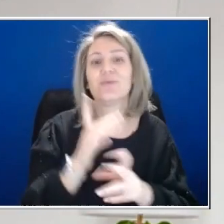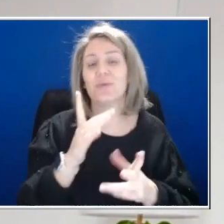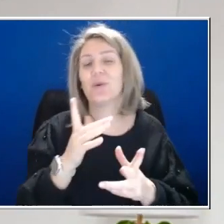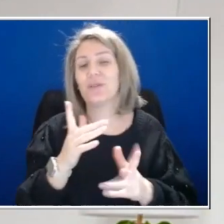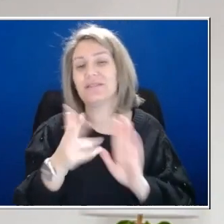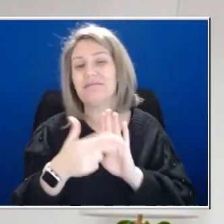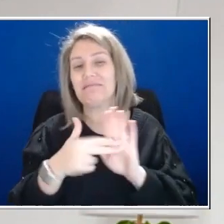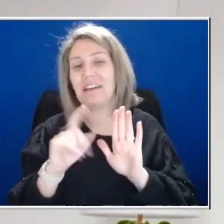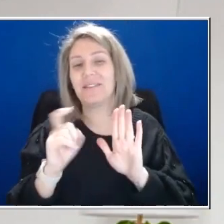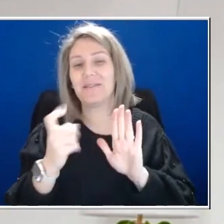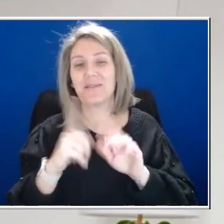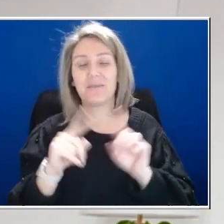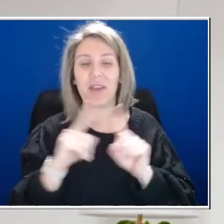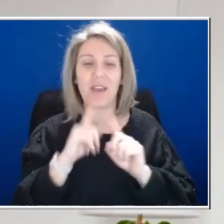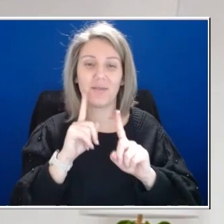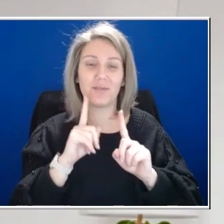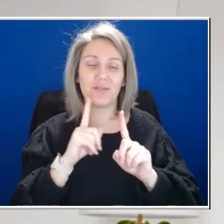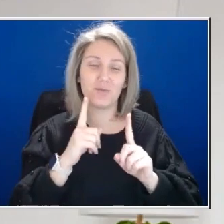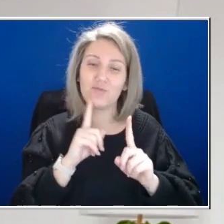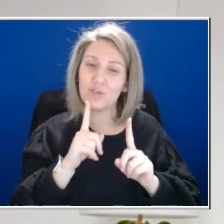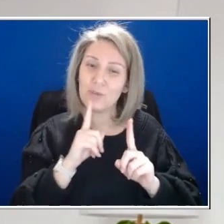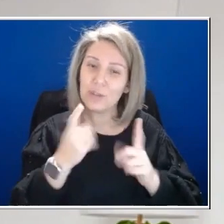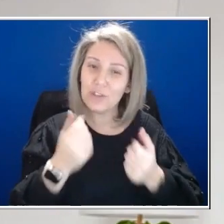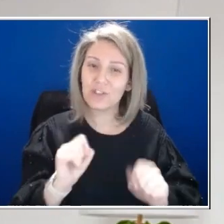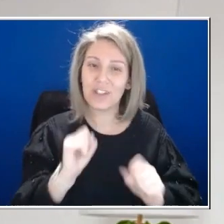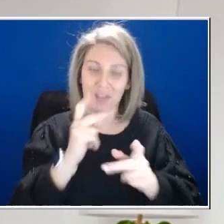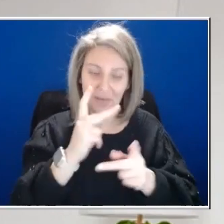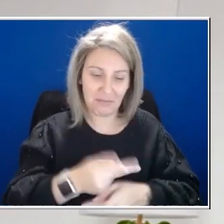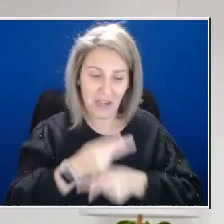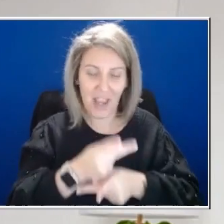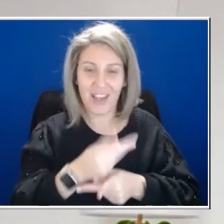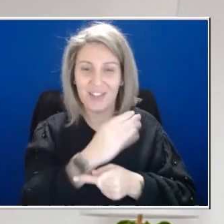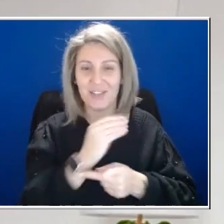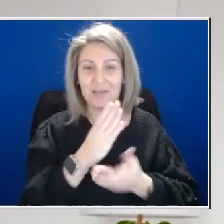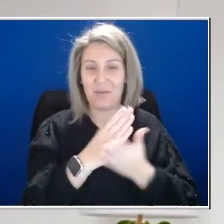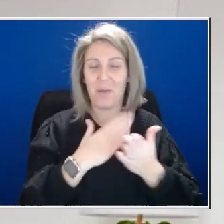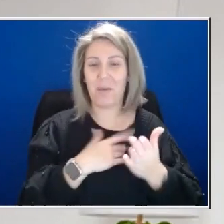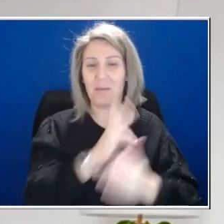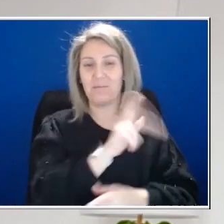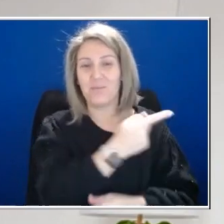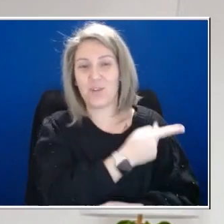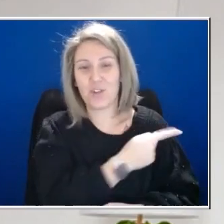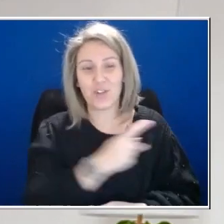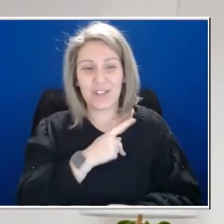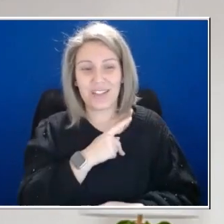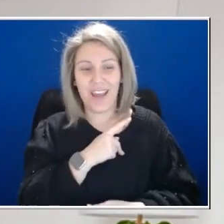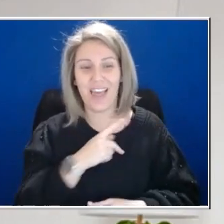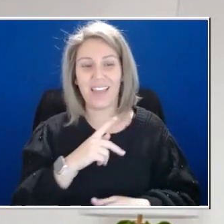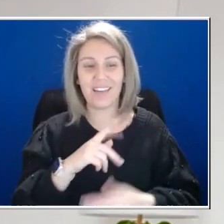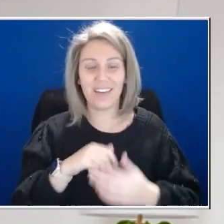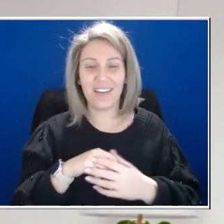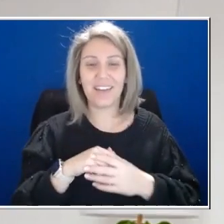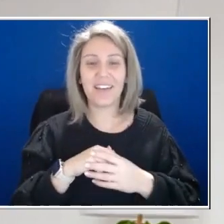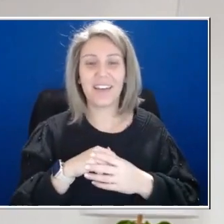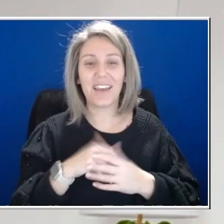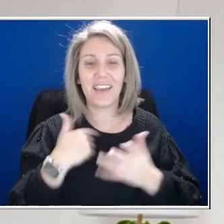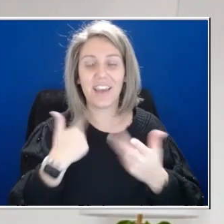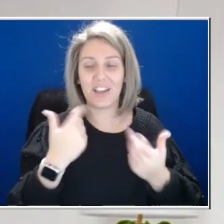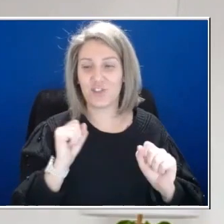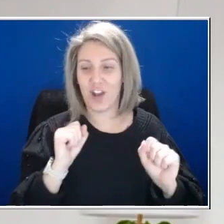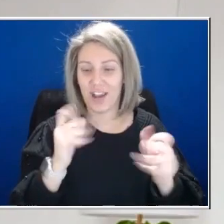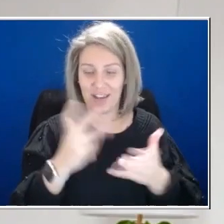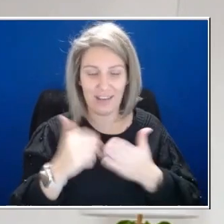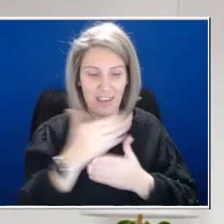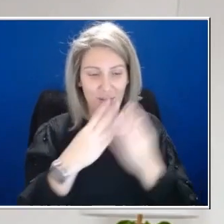trying to be cautious, and it's part of my personality as well, where I try to gather more information so that I'm